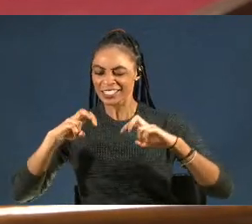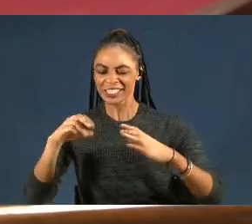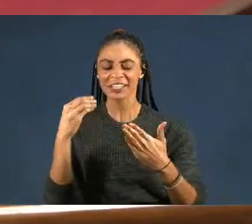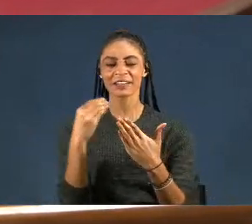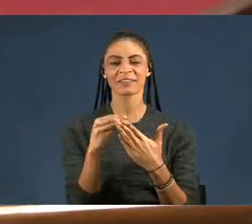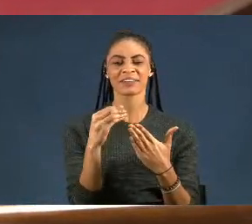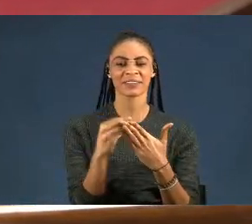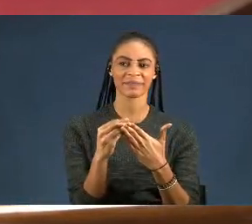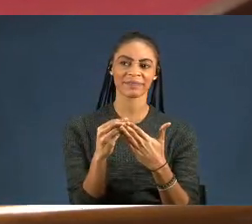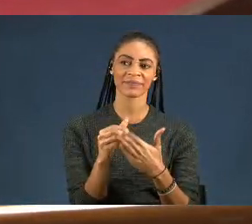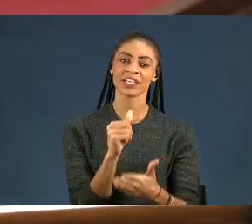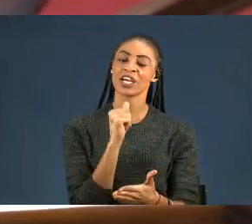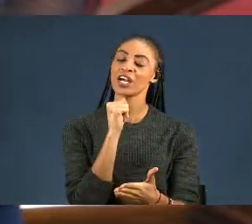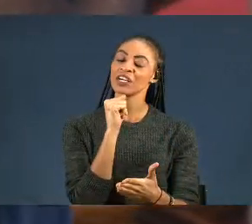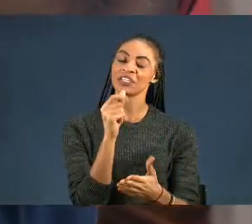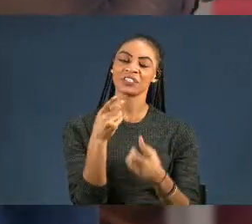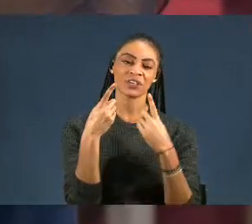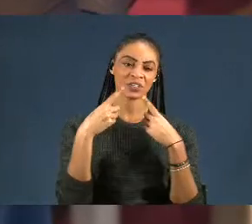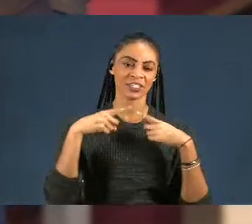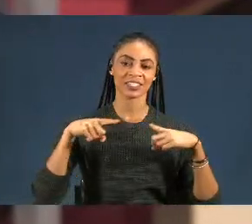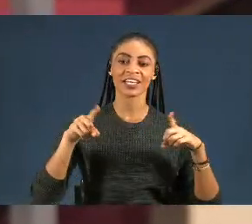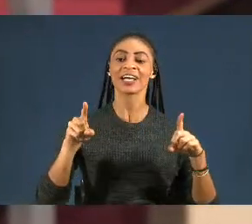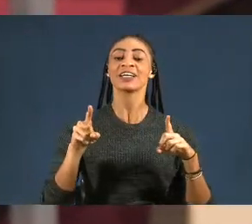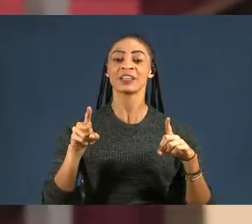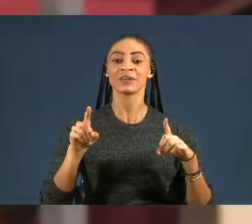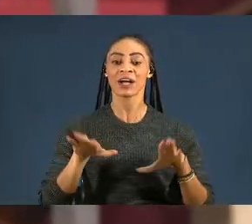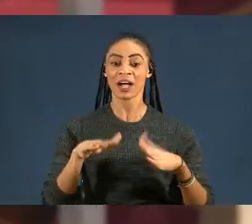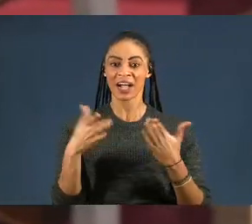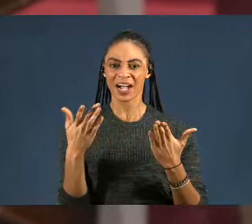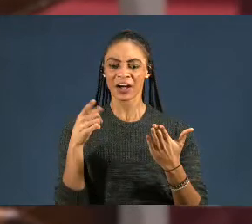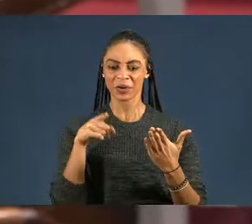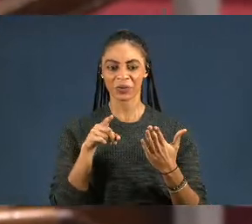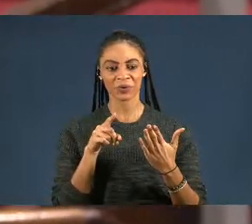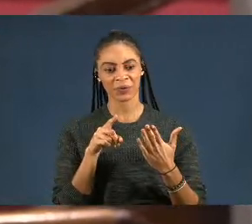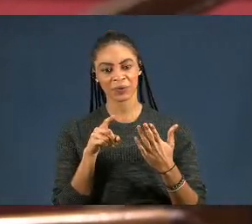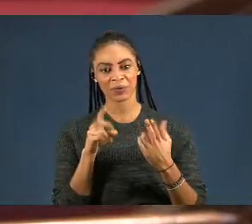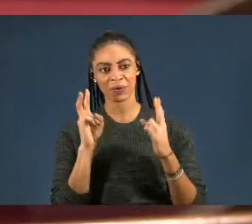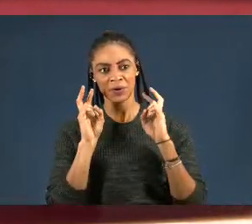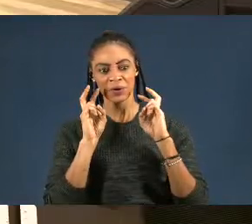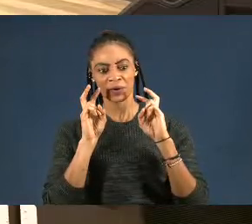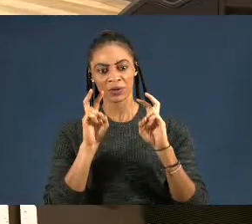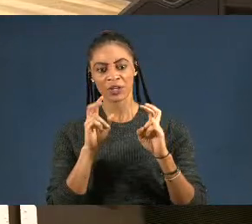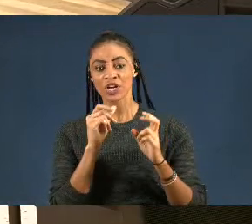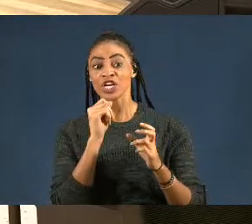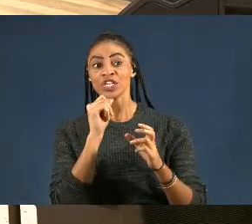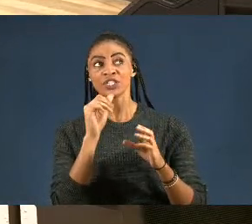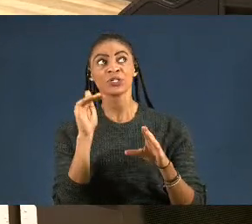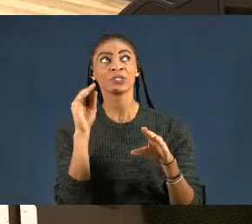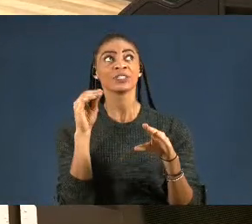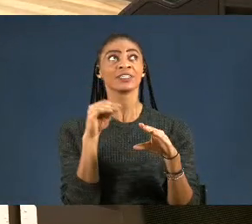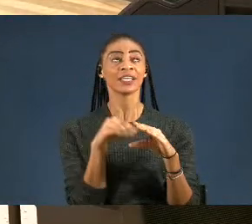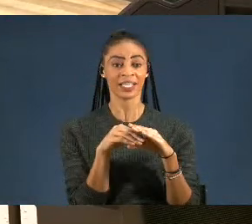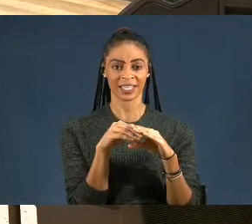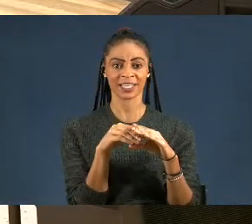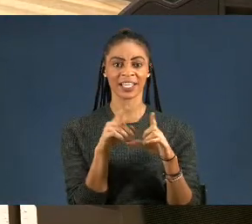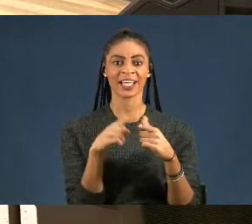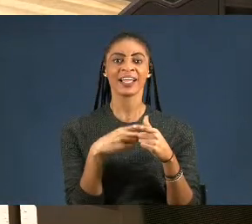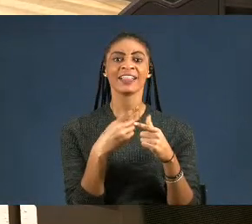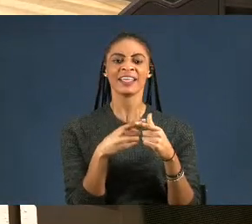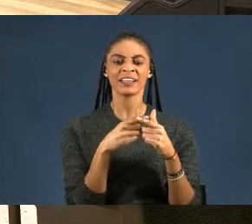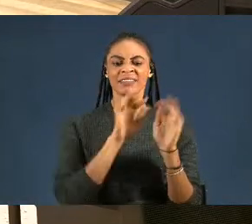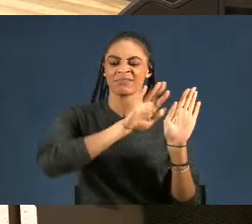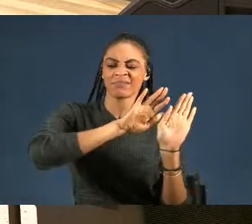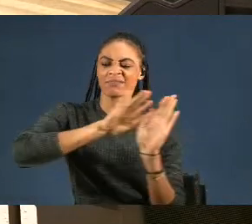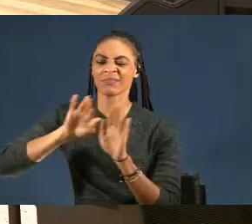You don't have to announce it by how you look. You don't need to enter. And when you're entering, unaondoa watu kwa njia.